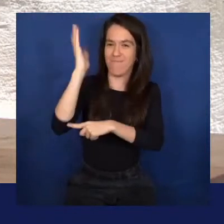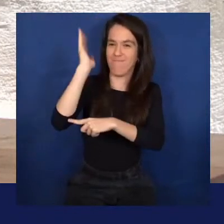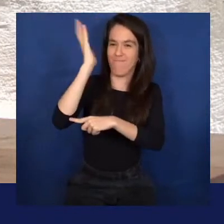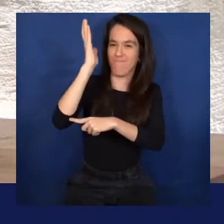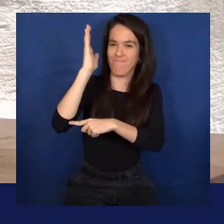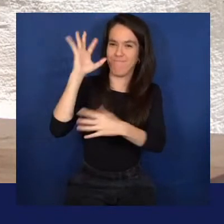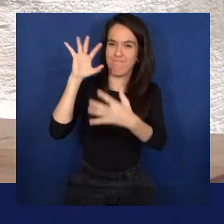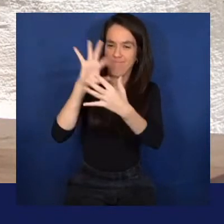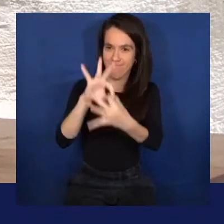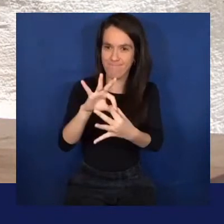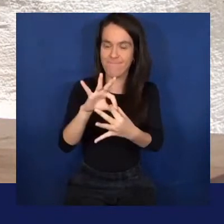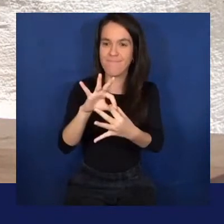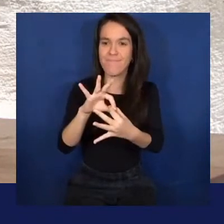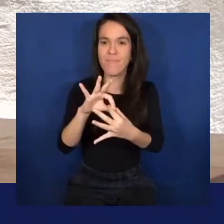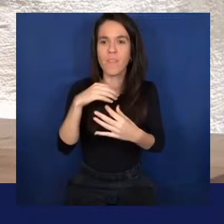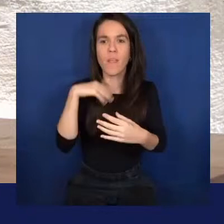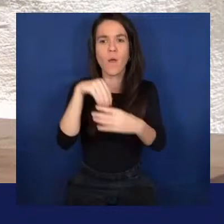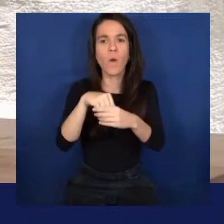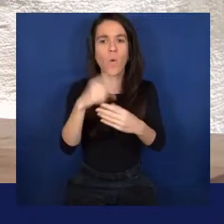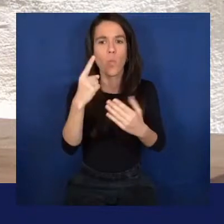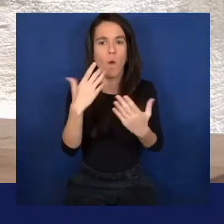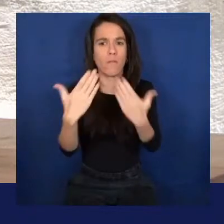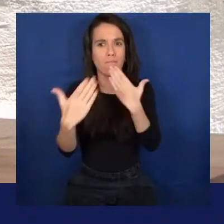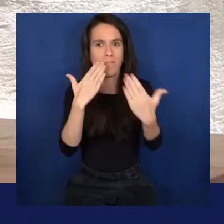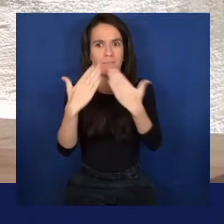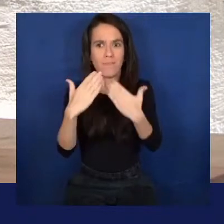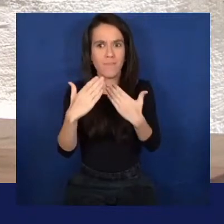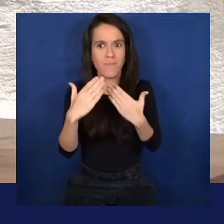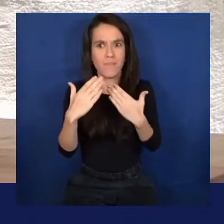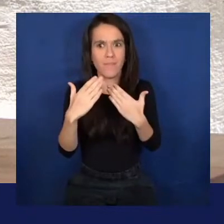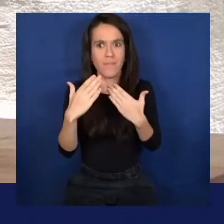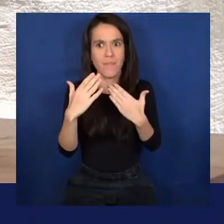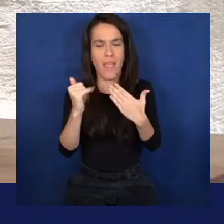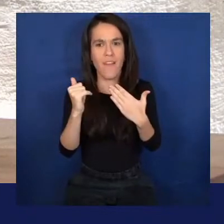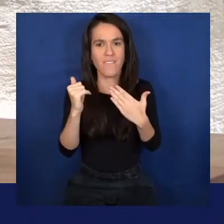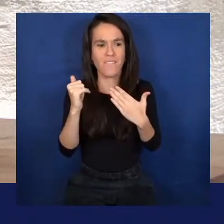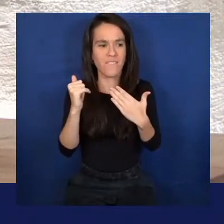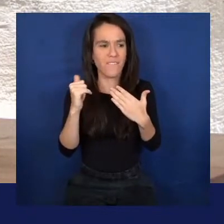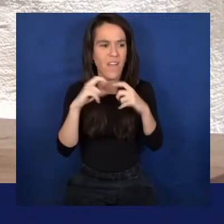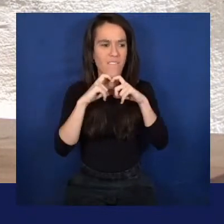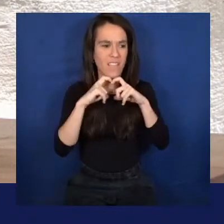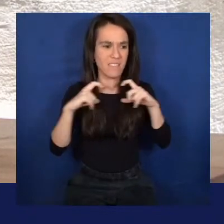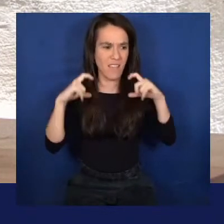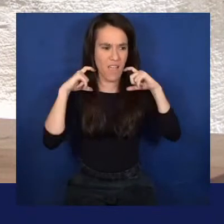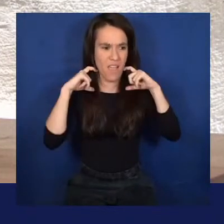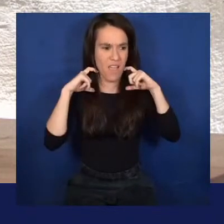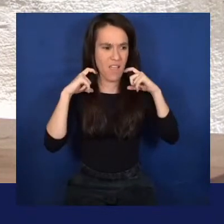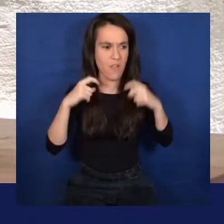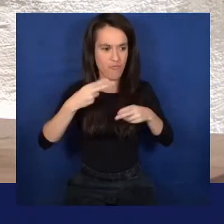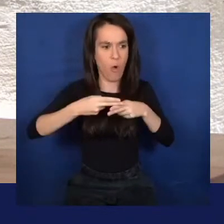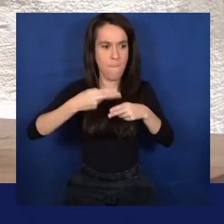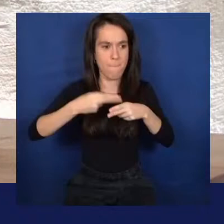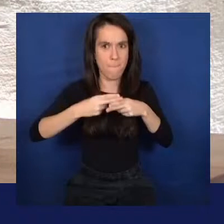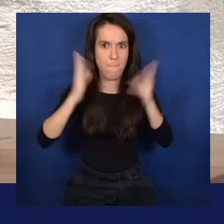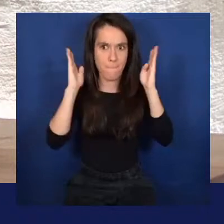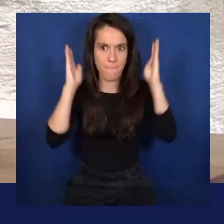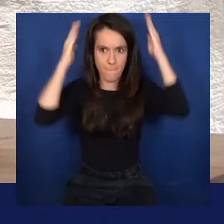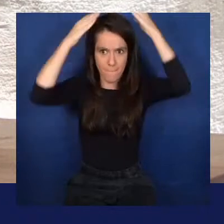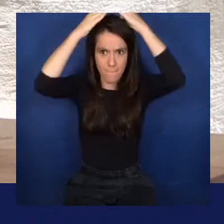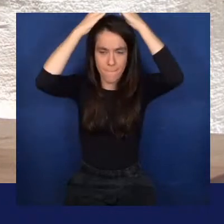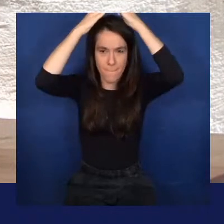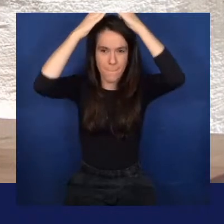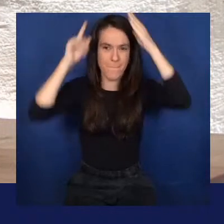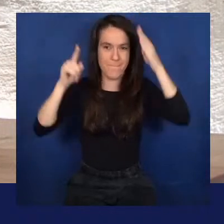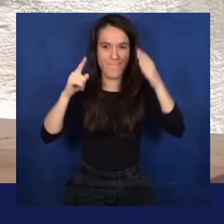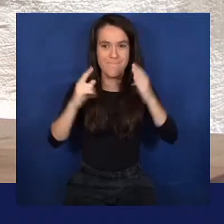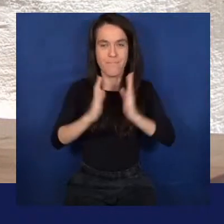very in nicely, a but startup it looks accelerator like at the it's Vatican working, called so Laudato Si, I am curious and what the you're going to Cardinals talk asked me about, if I would Richard. talk about artificial intelligence. Now, I